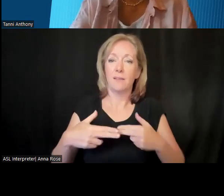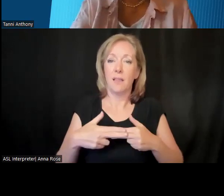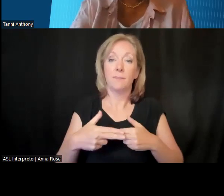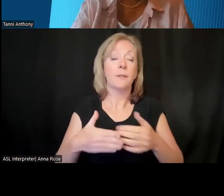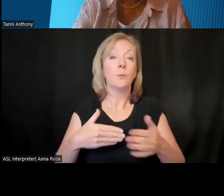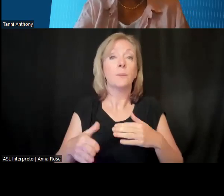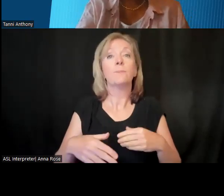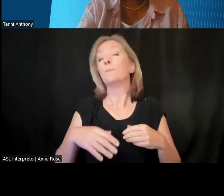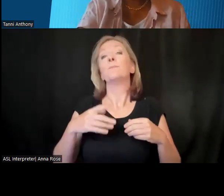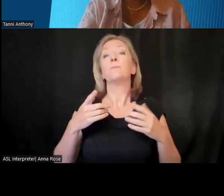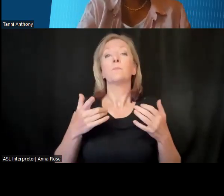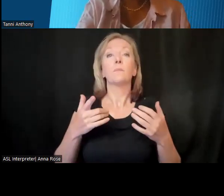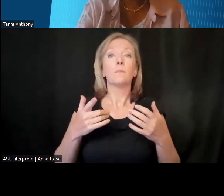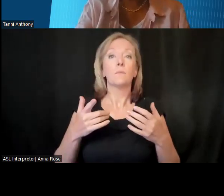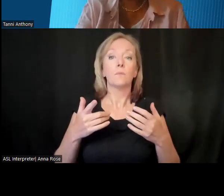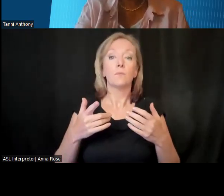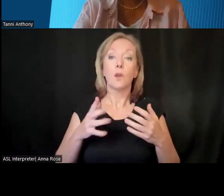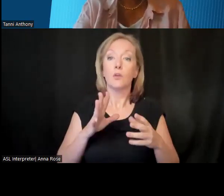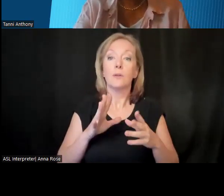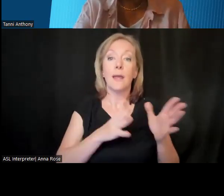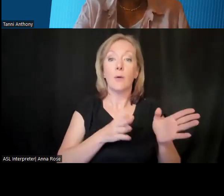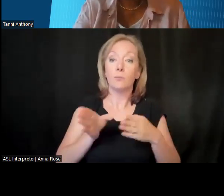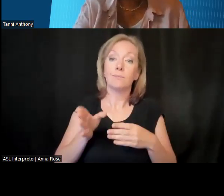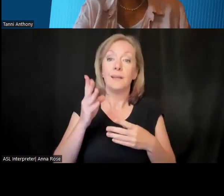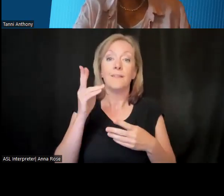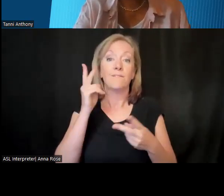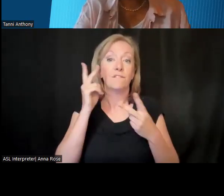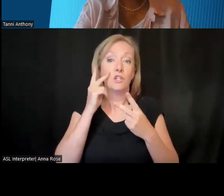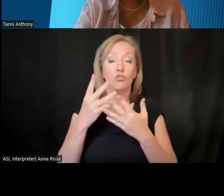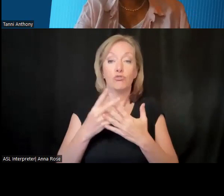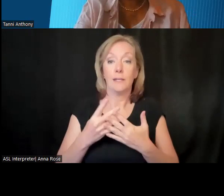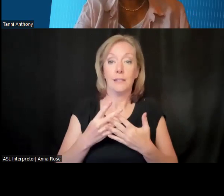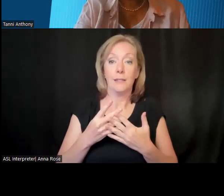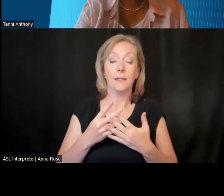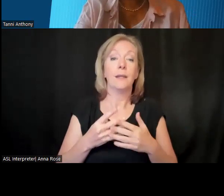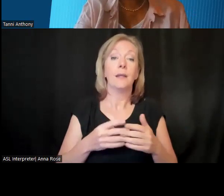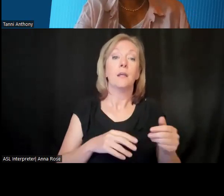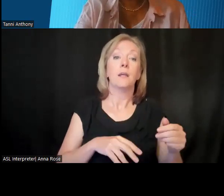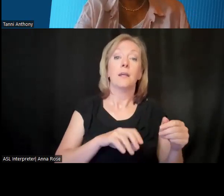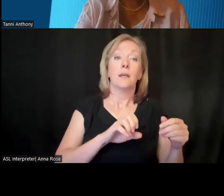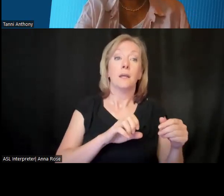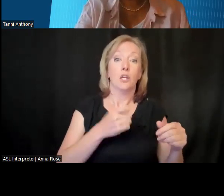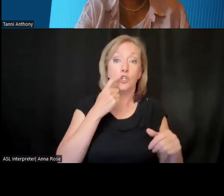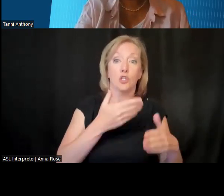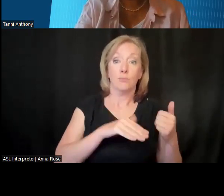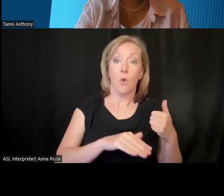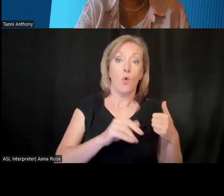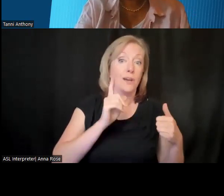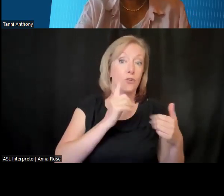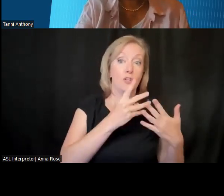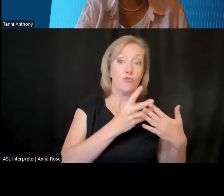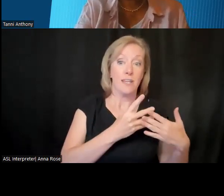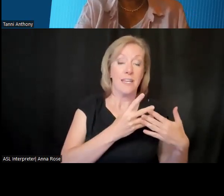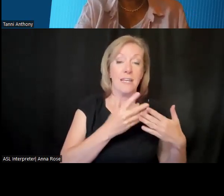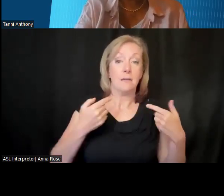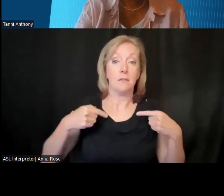about vision screening. So we do not have a parallel of vision screening with newborn hearing screening.